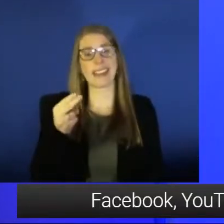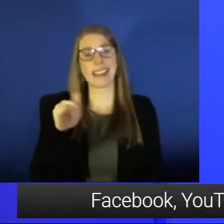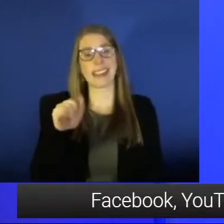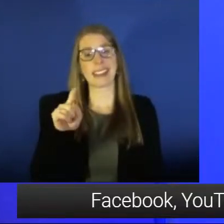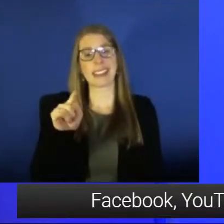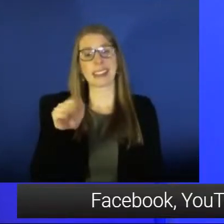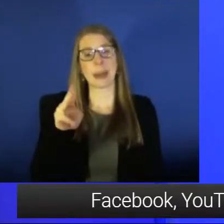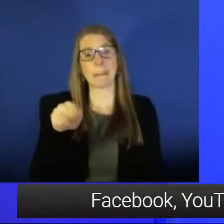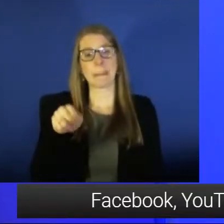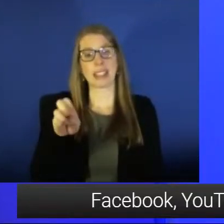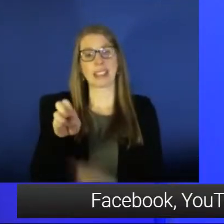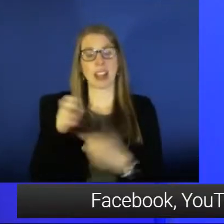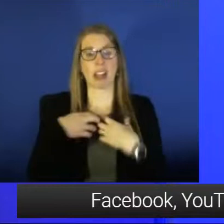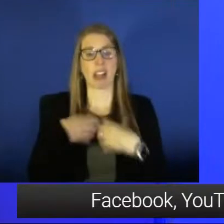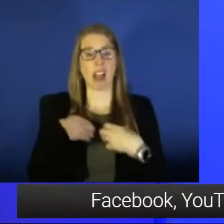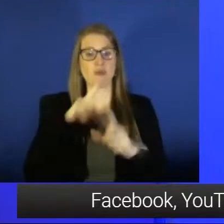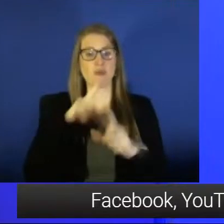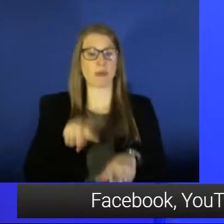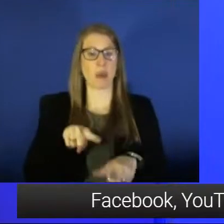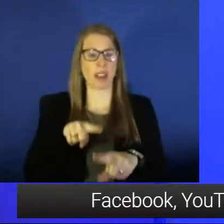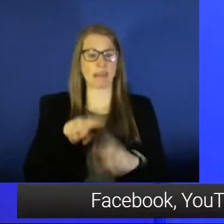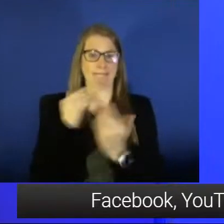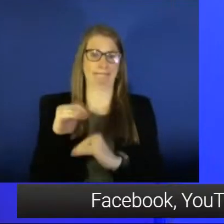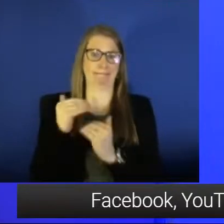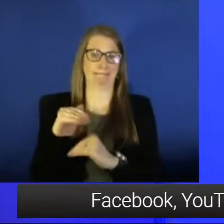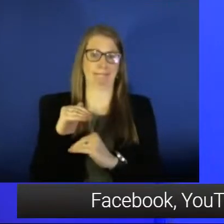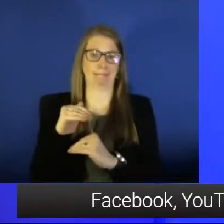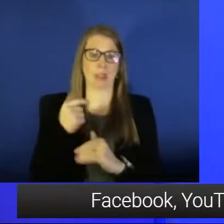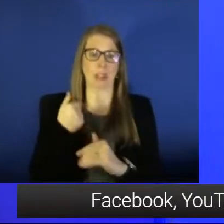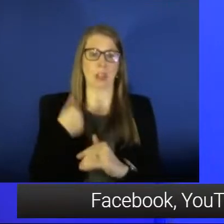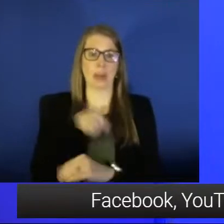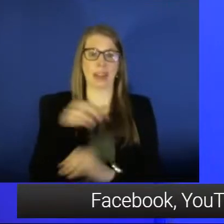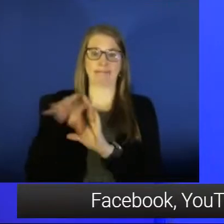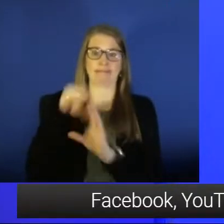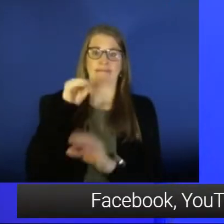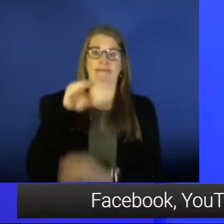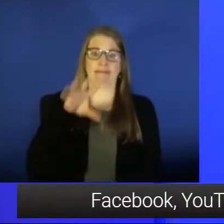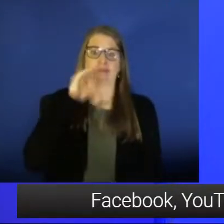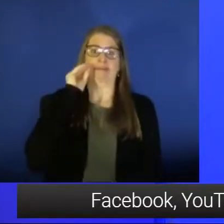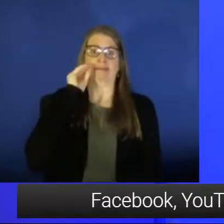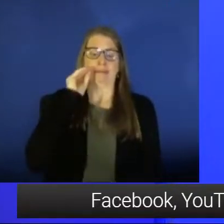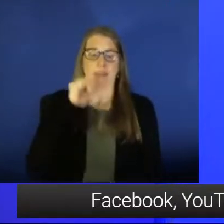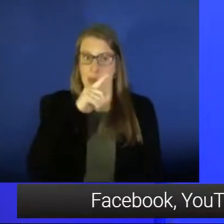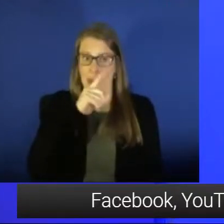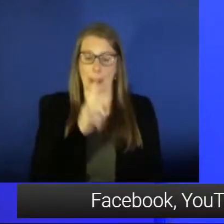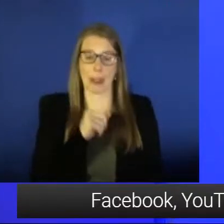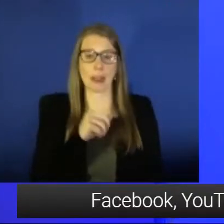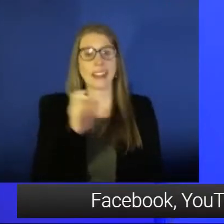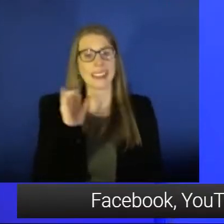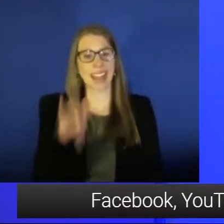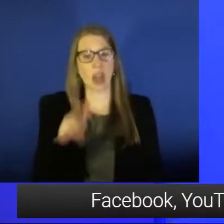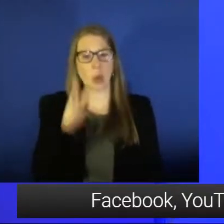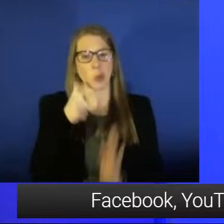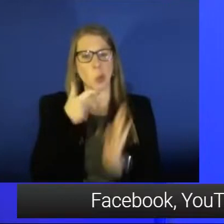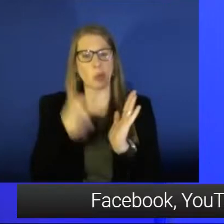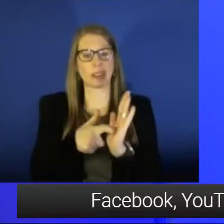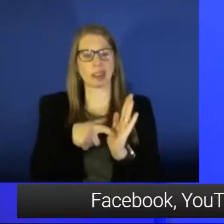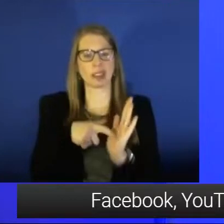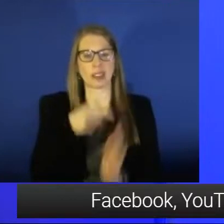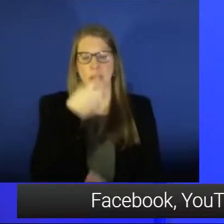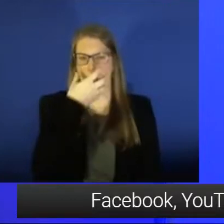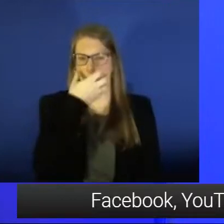many ways to respond to these things that we inhale. And so that's what you're going to see, the congestion, the stuffiness. You take